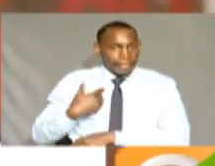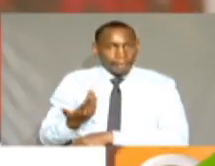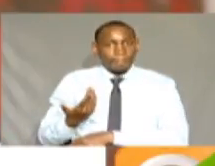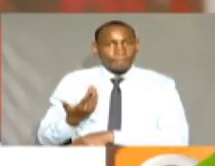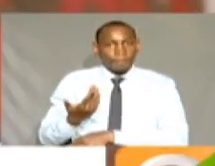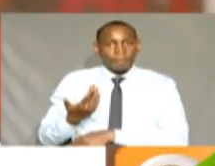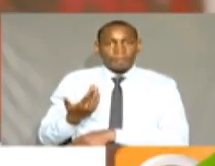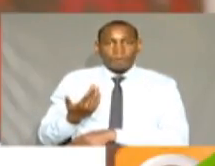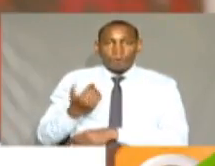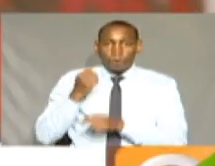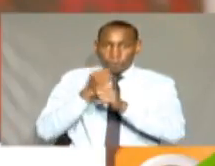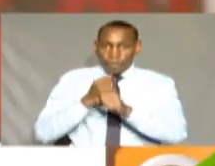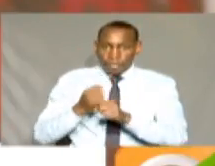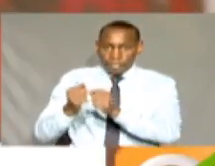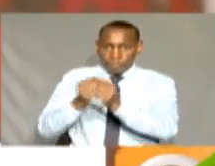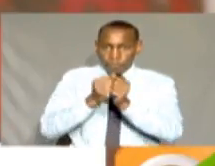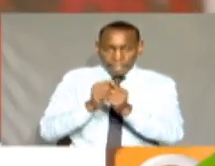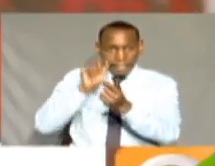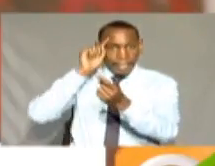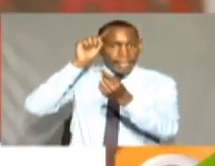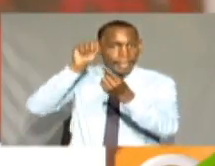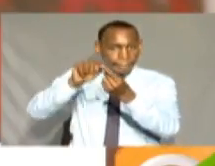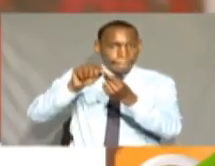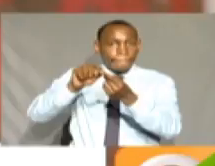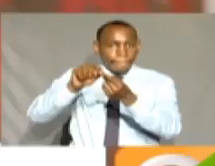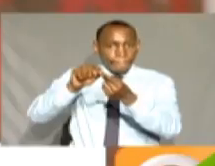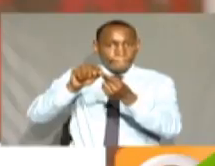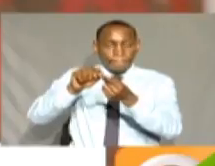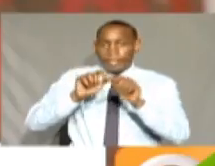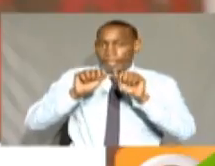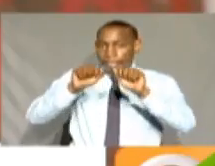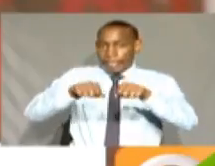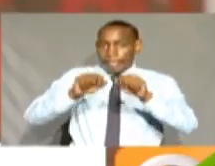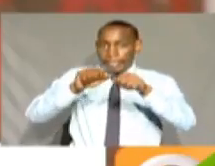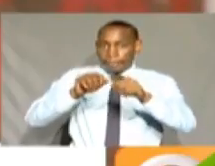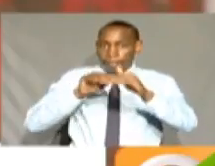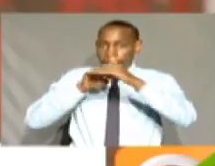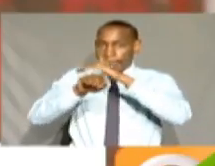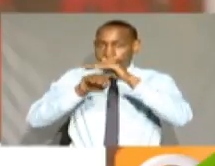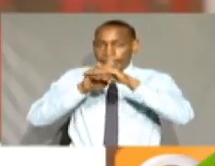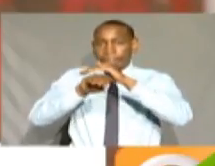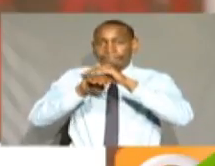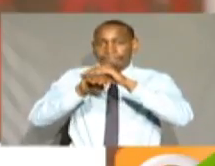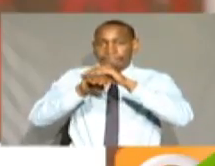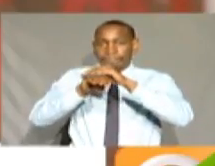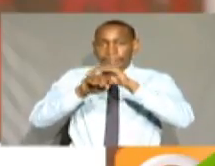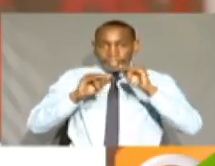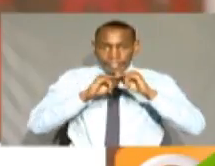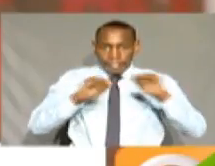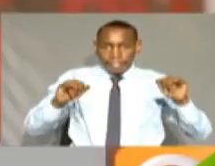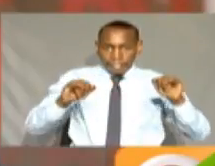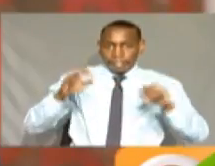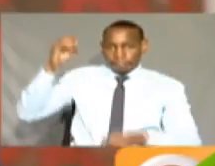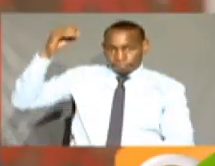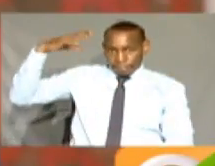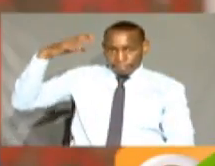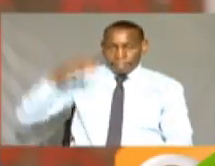a concerted approach in enabling the access to clean energy for Kenyans.